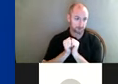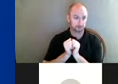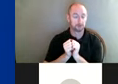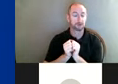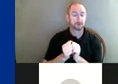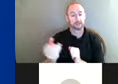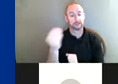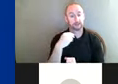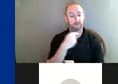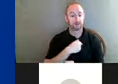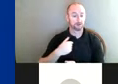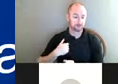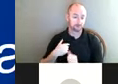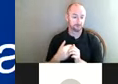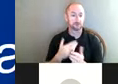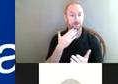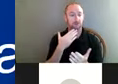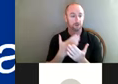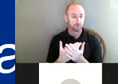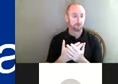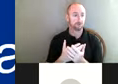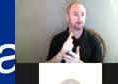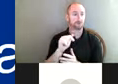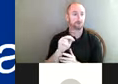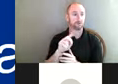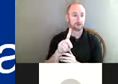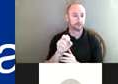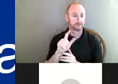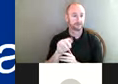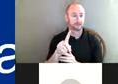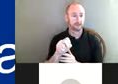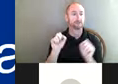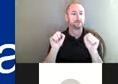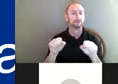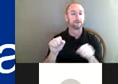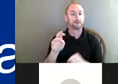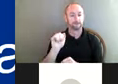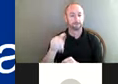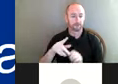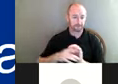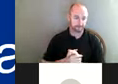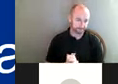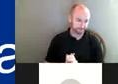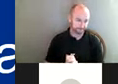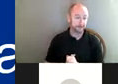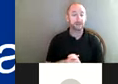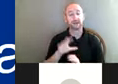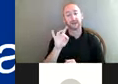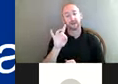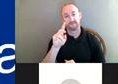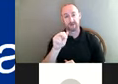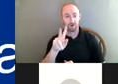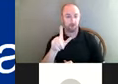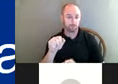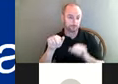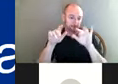us a really good landslide susceptibility map. We took those eight variables and plugged them into